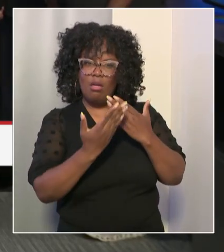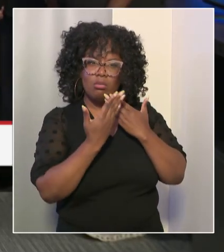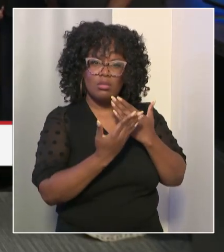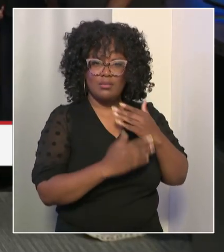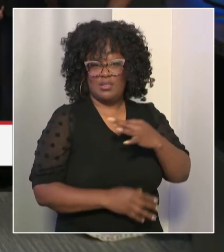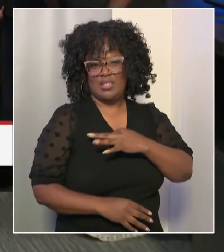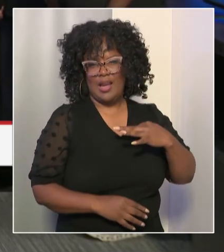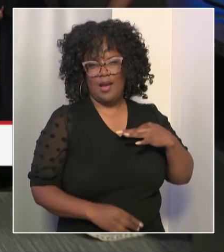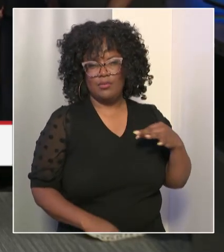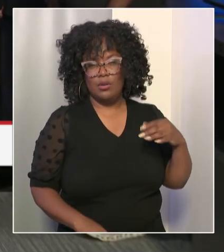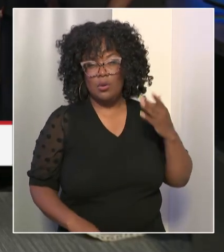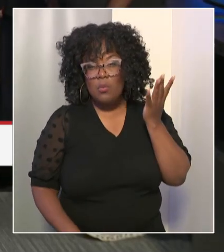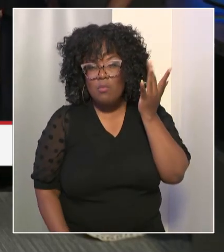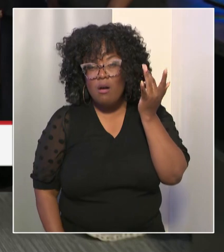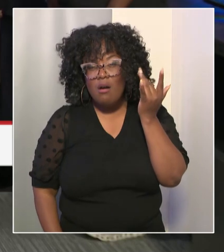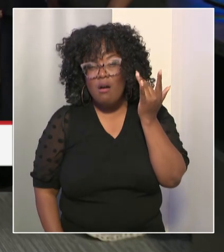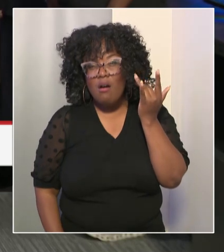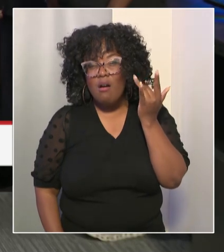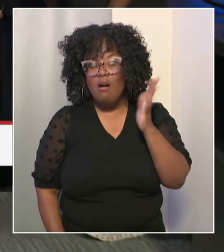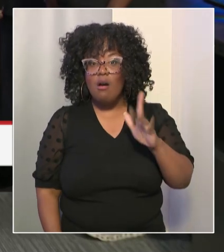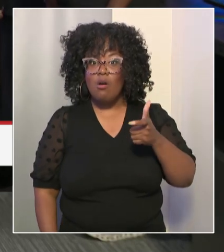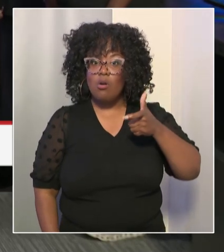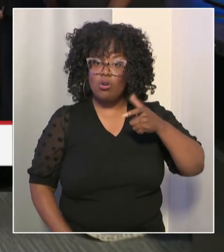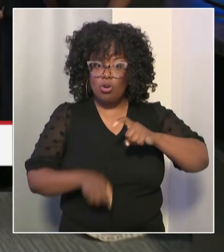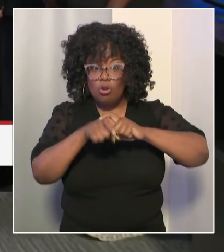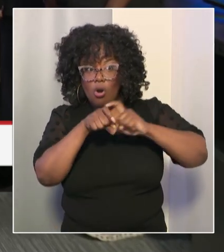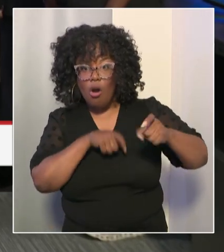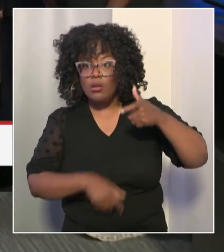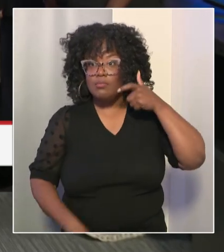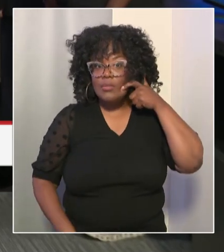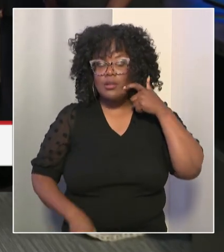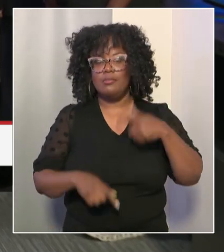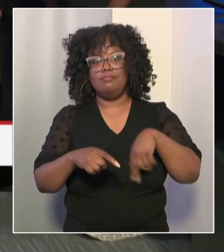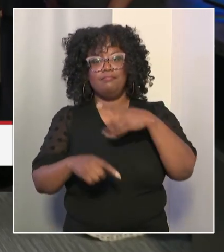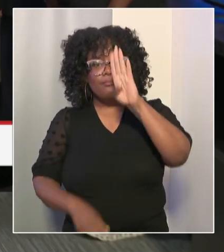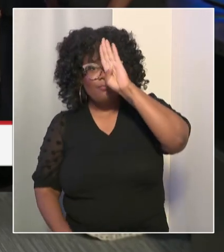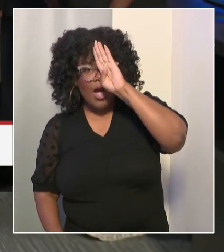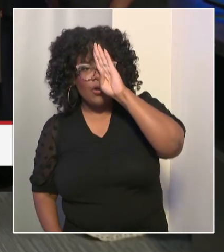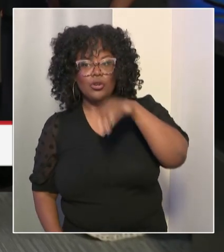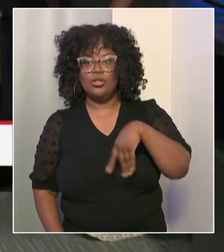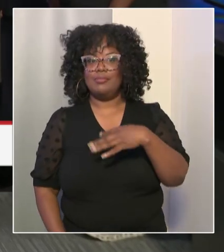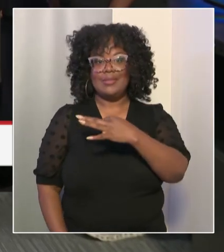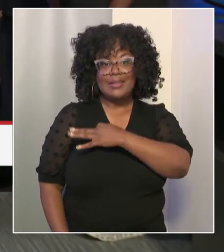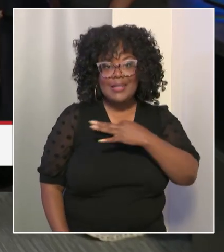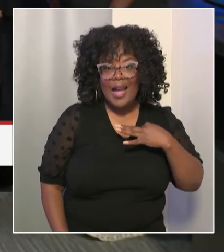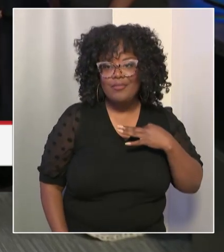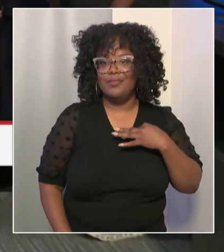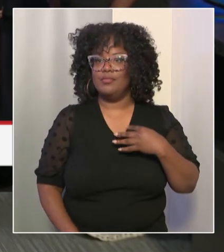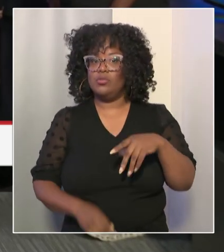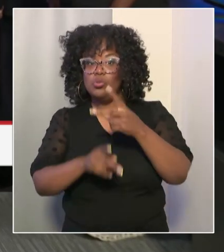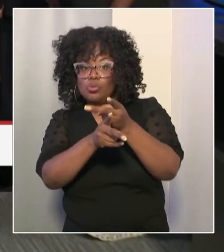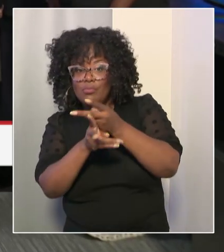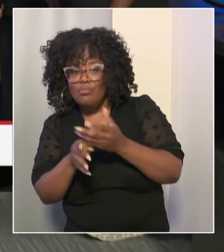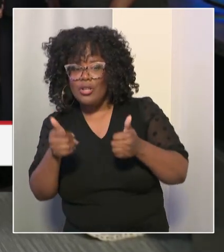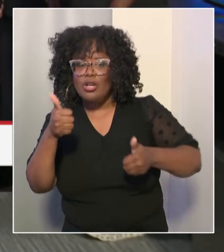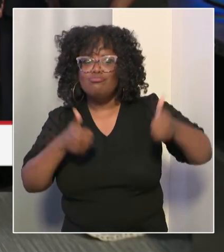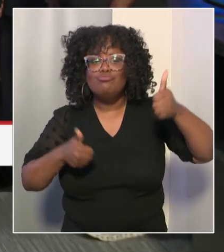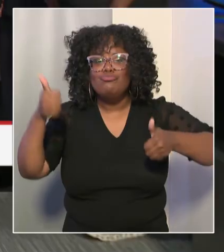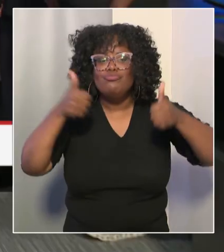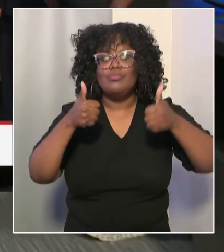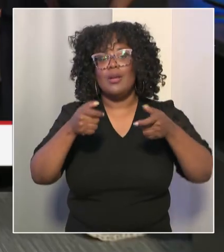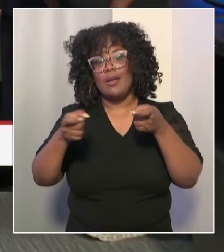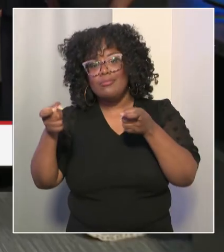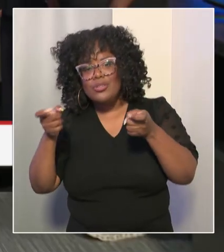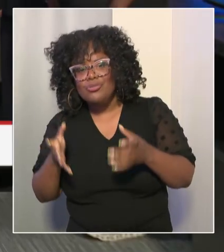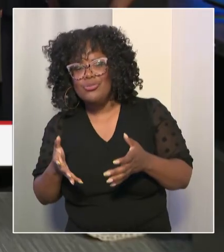floor supervisors, to the administrative staff to support them, and to Director Gaffin and her senior leadership team. OUC has a team